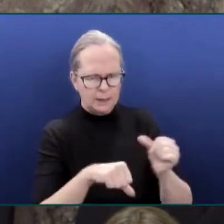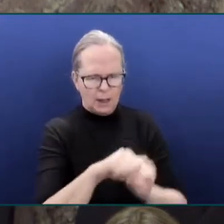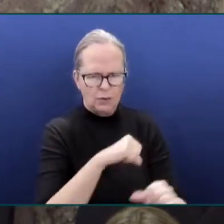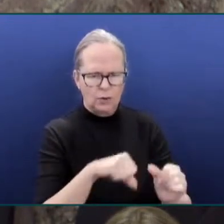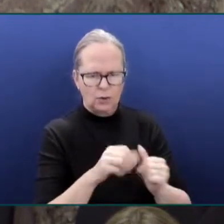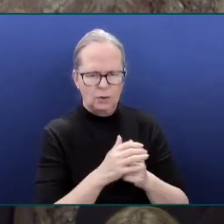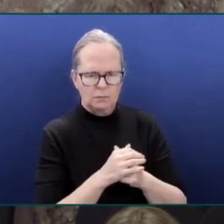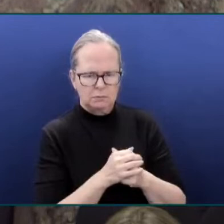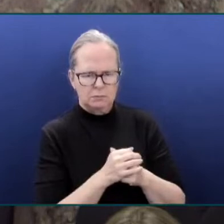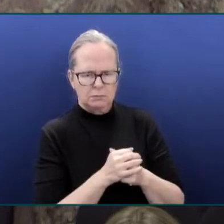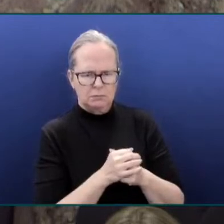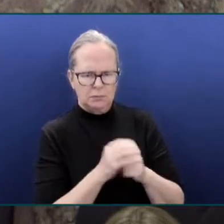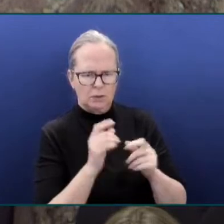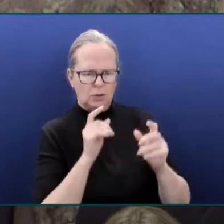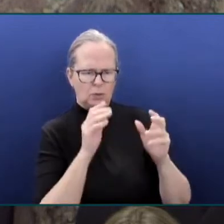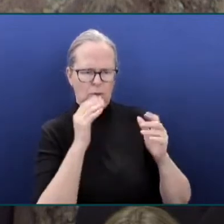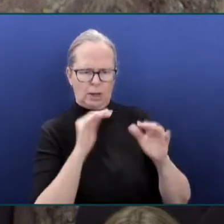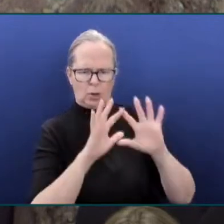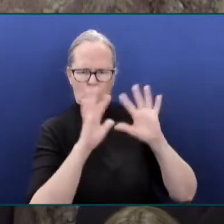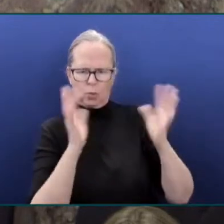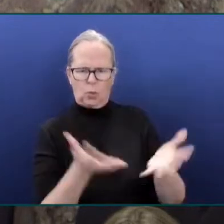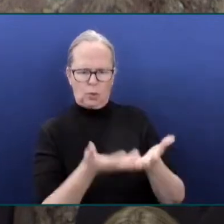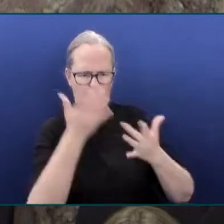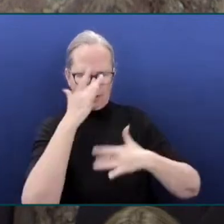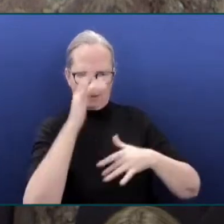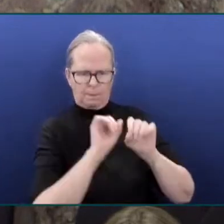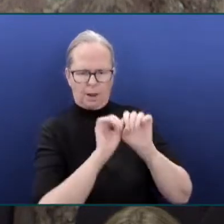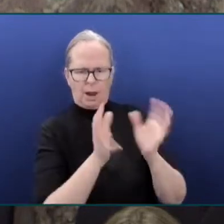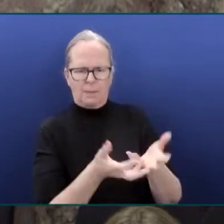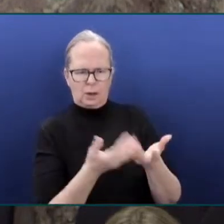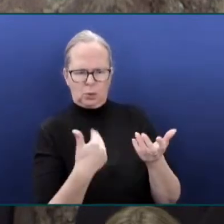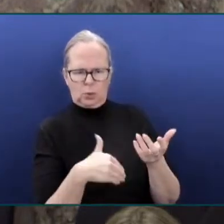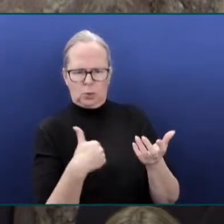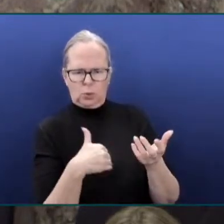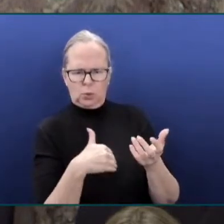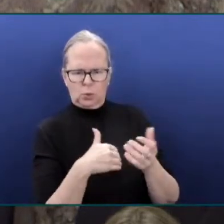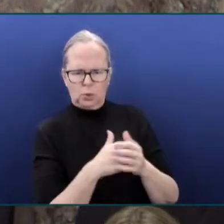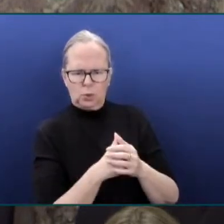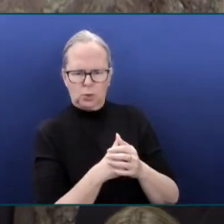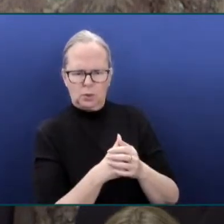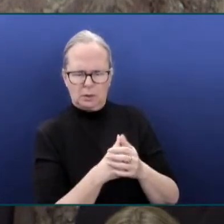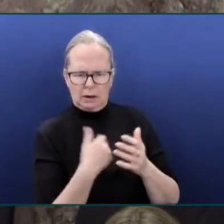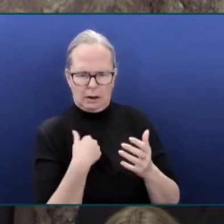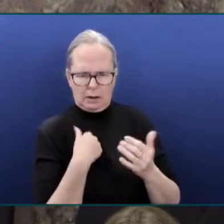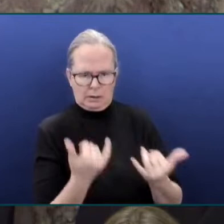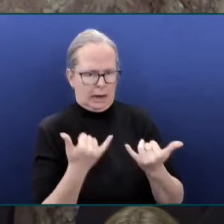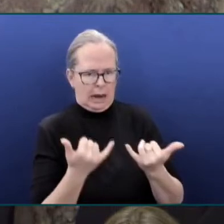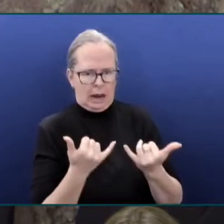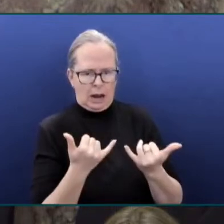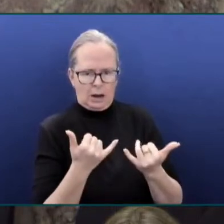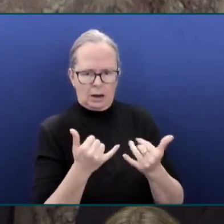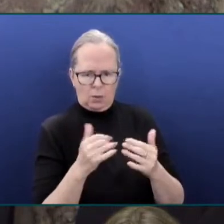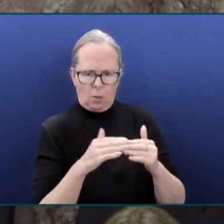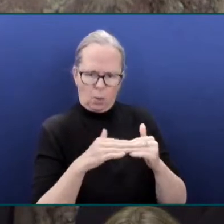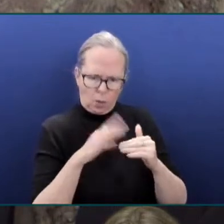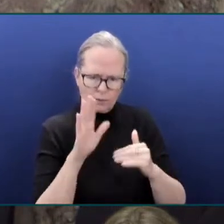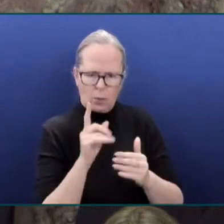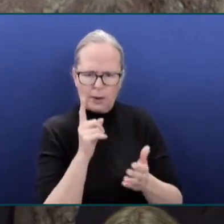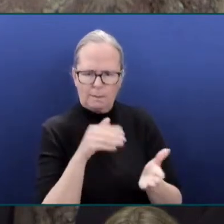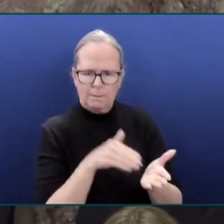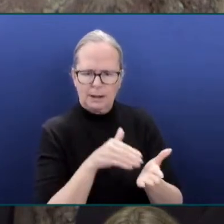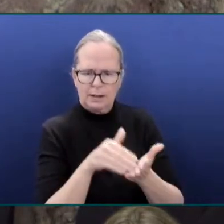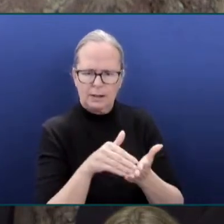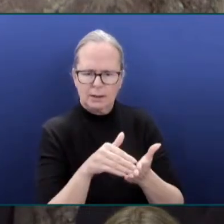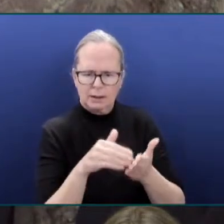true that there are, at present, more than 1 million people who haven't taken their bivalent shot. I encourage them. There